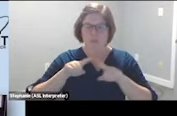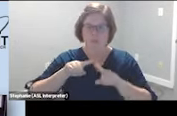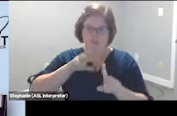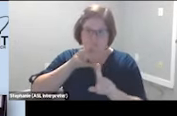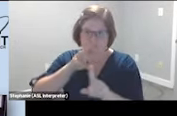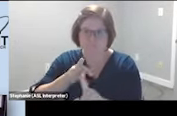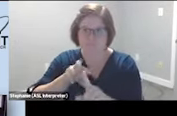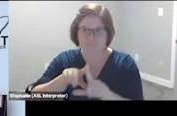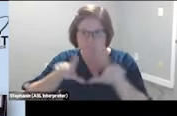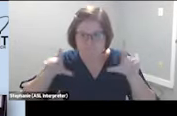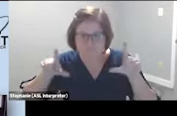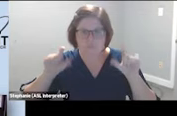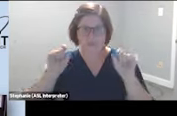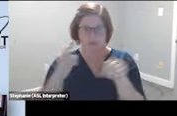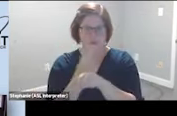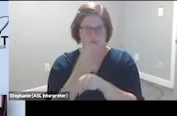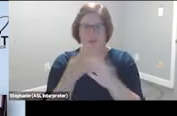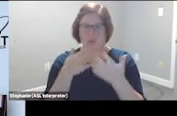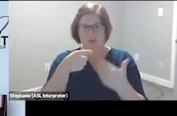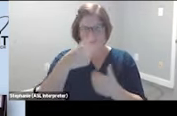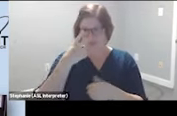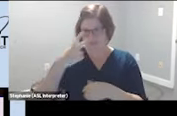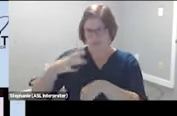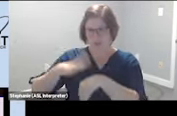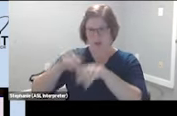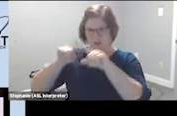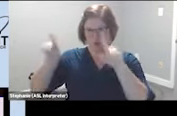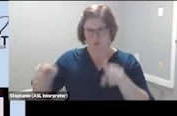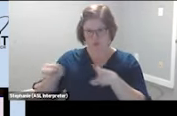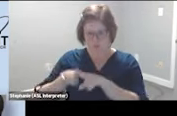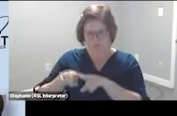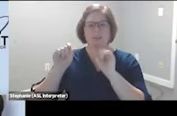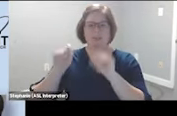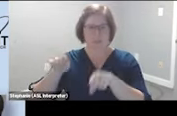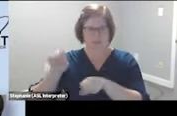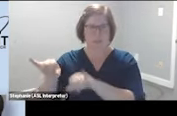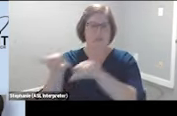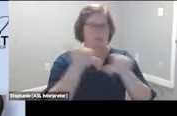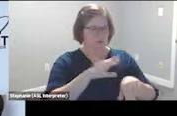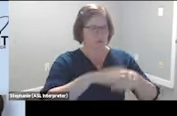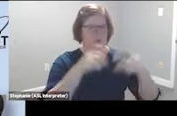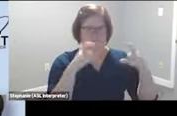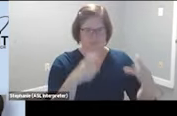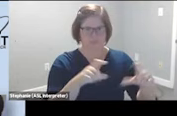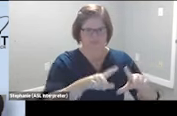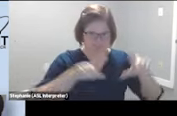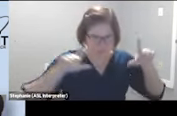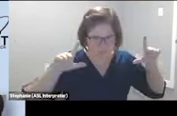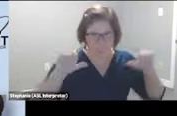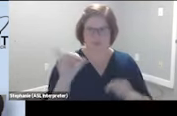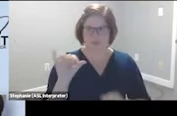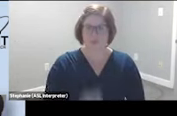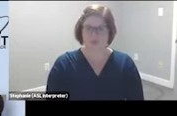whatever you see on the screen magnified appears as is on the graffiti. So this can also